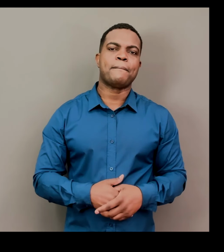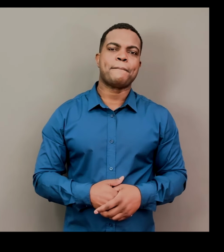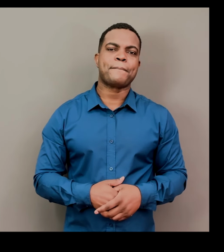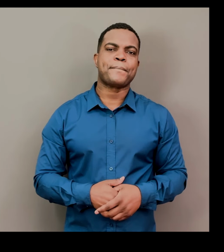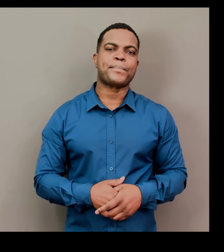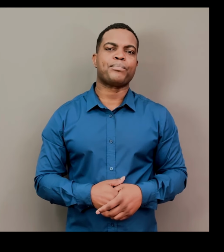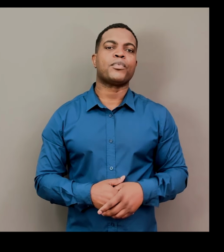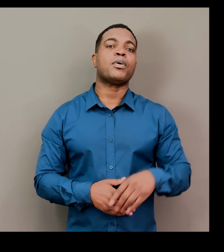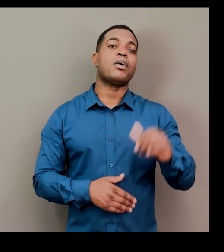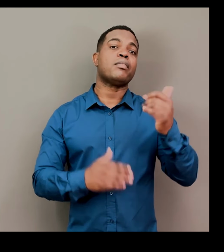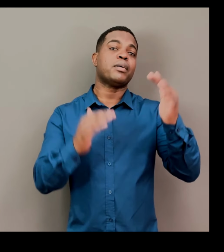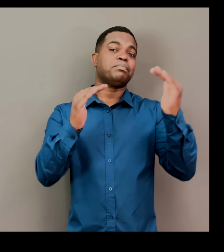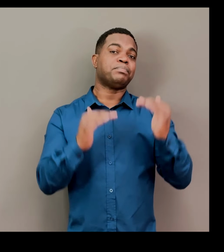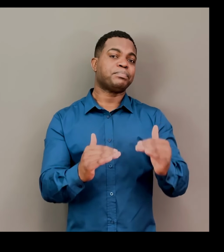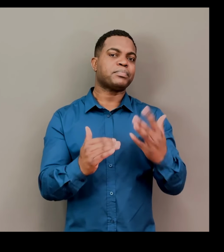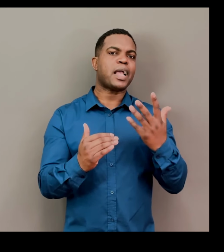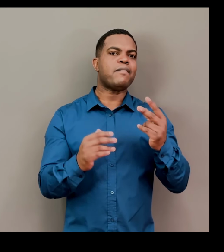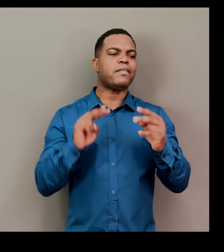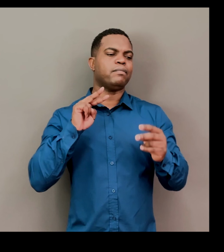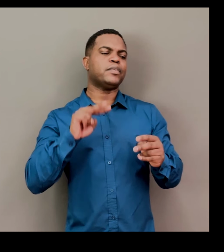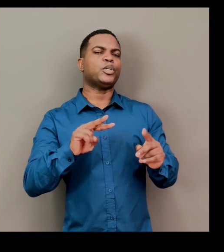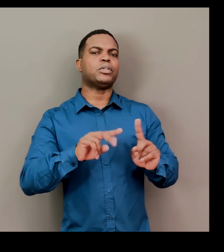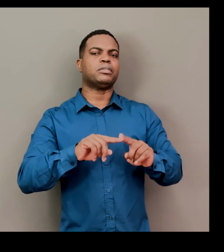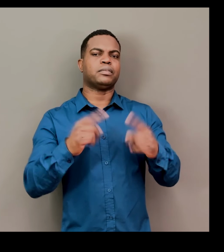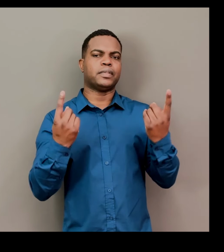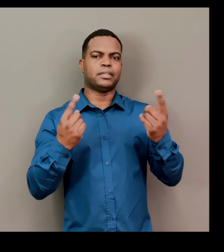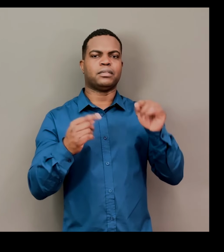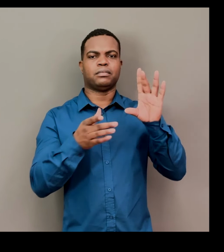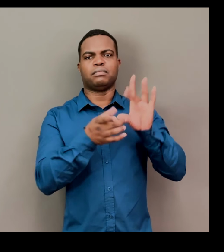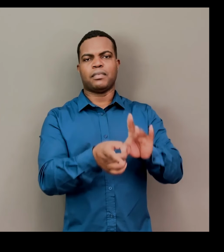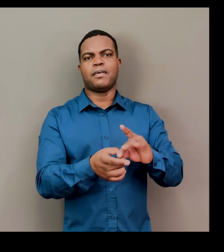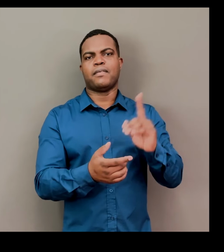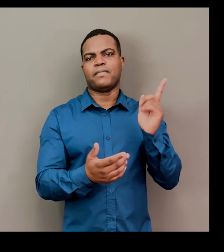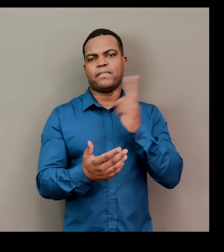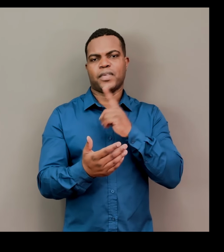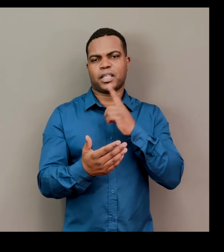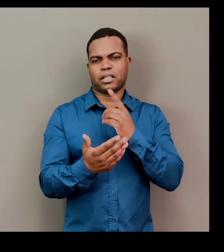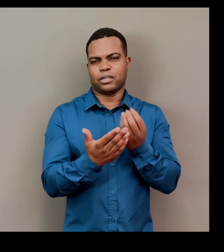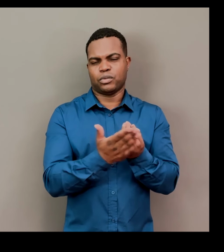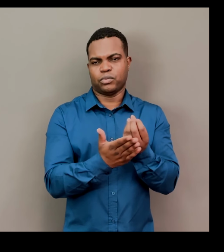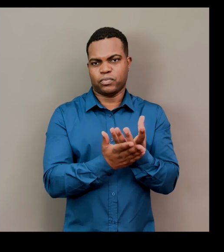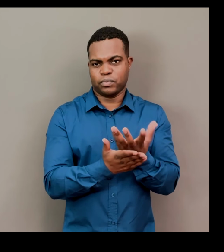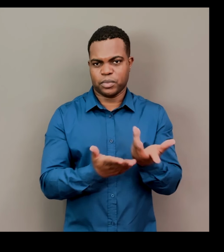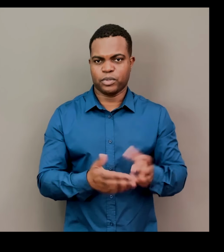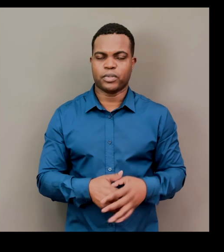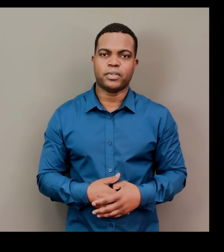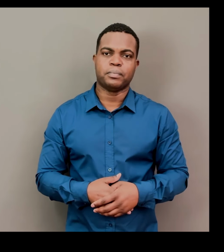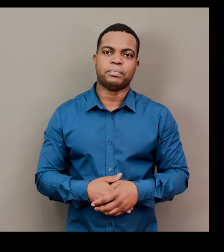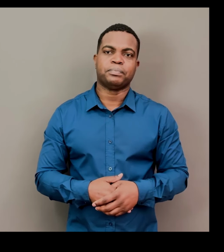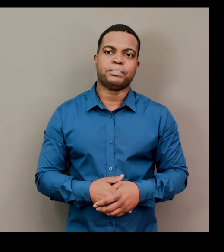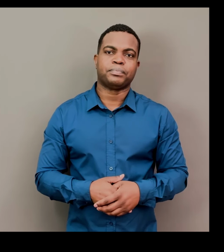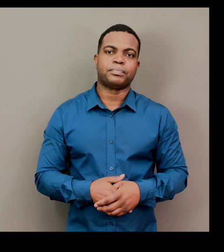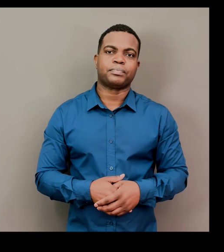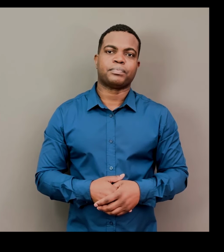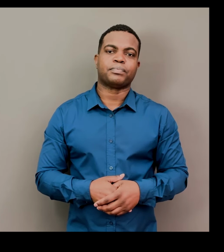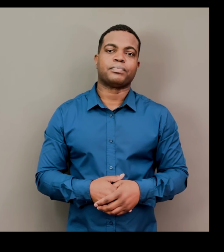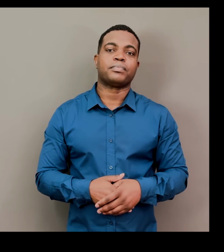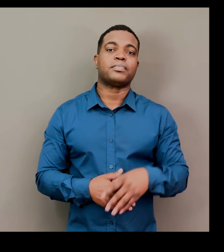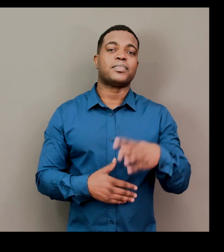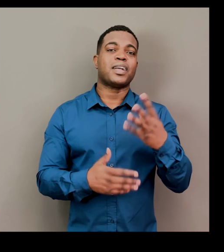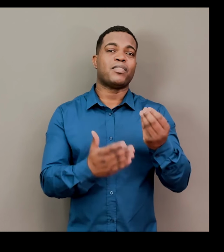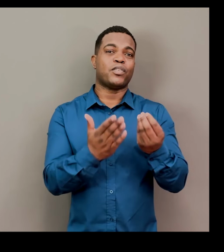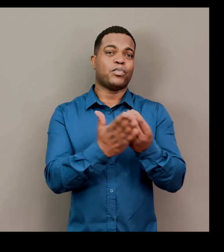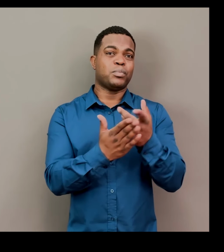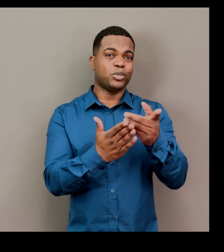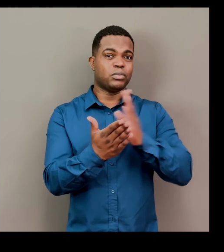However, recent reviews of fake news still regard it as a useful broad construct, equivalent in